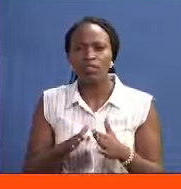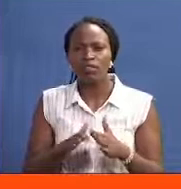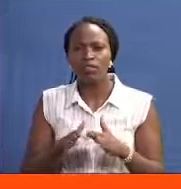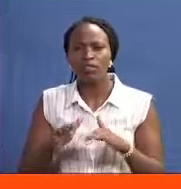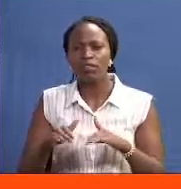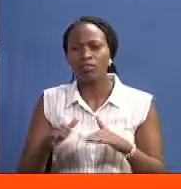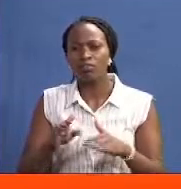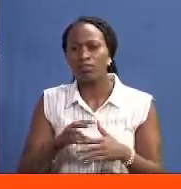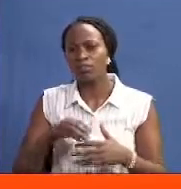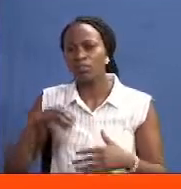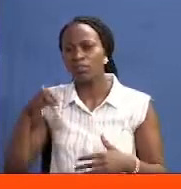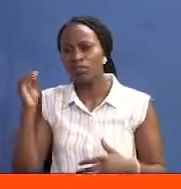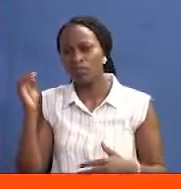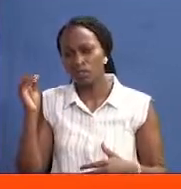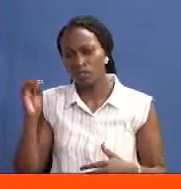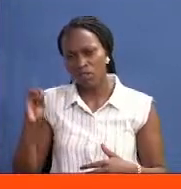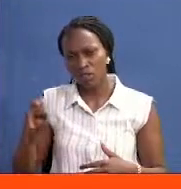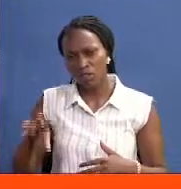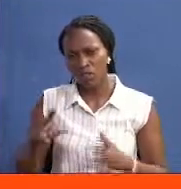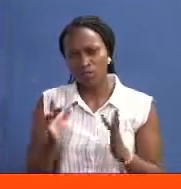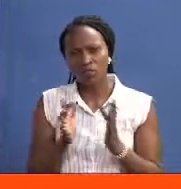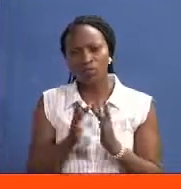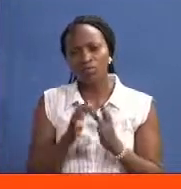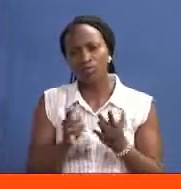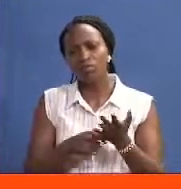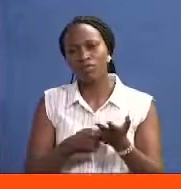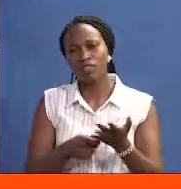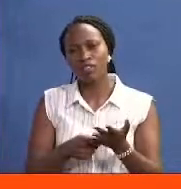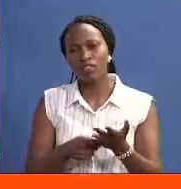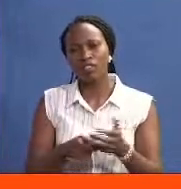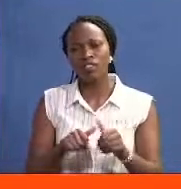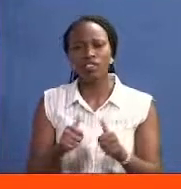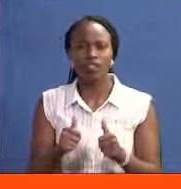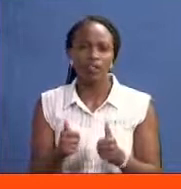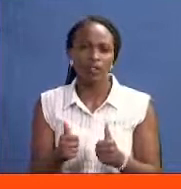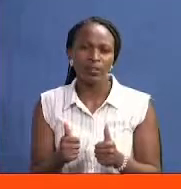lost their role still, because the media are the professionals. They have a code of conduct.